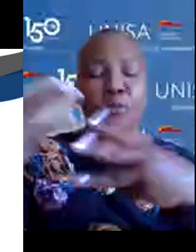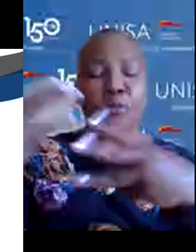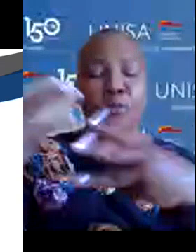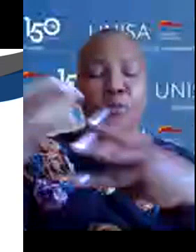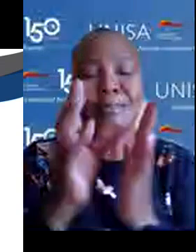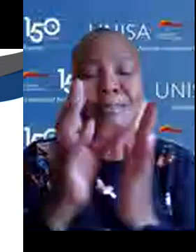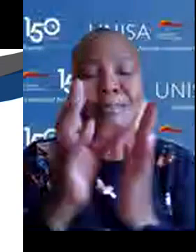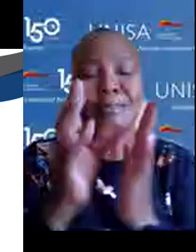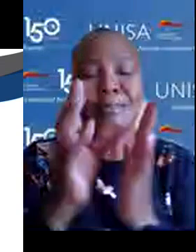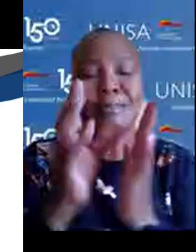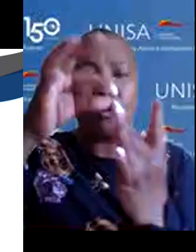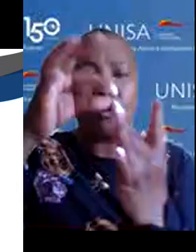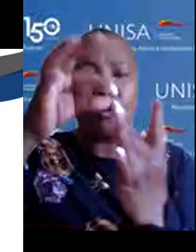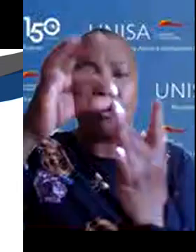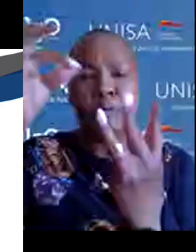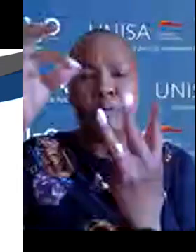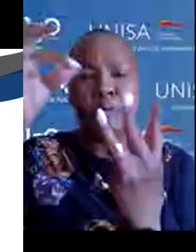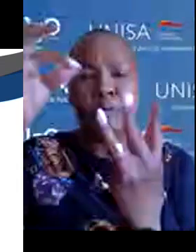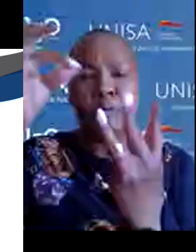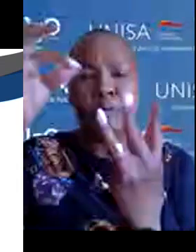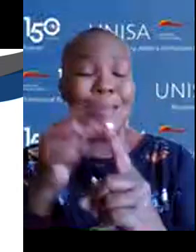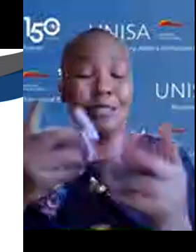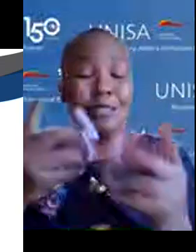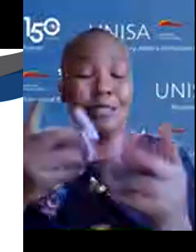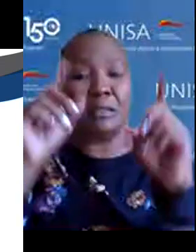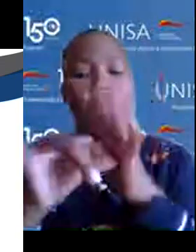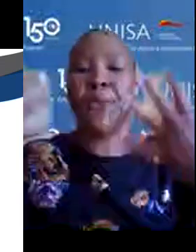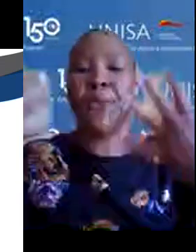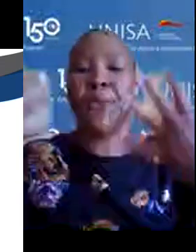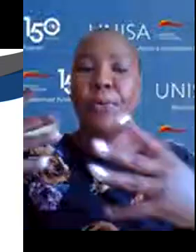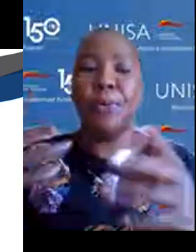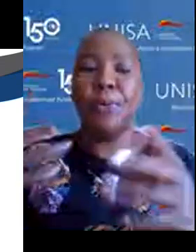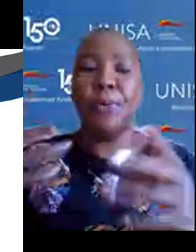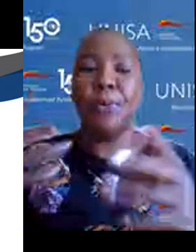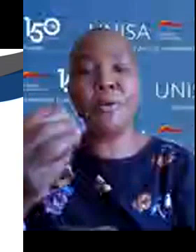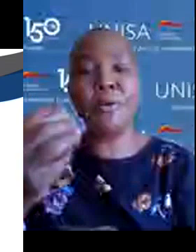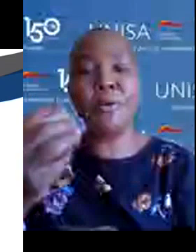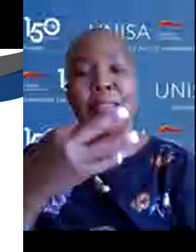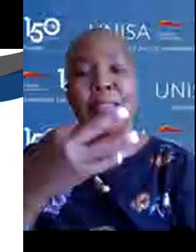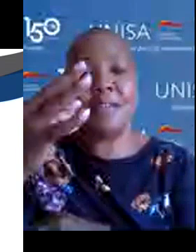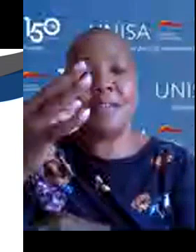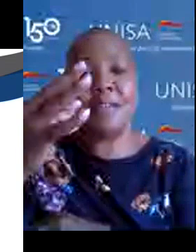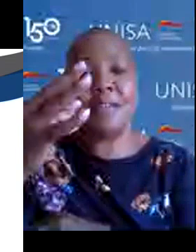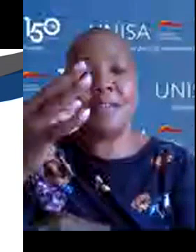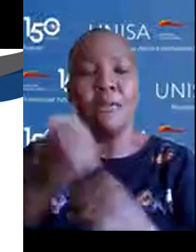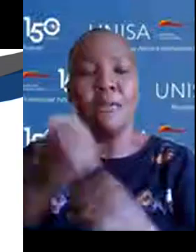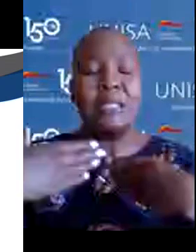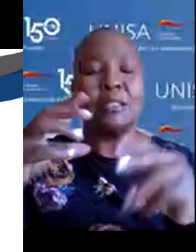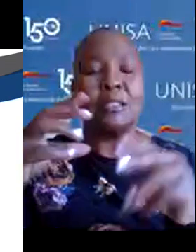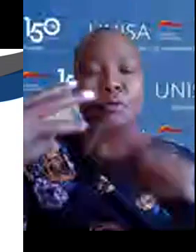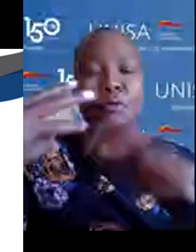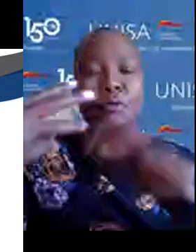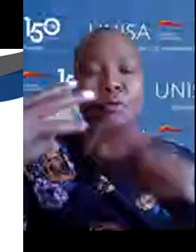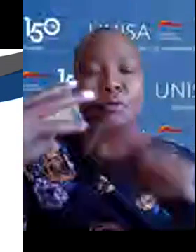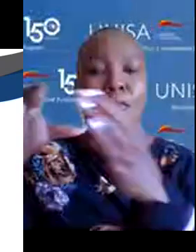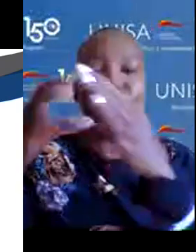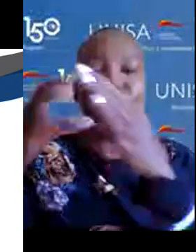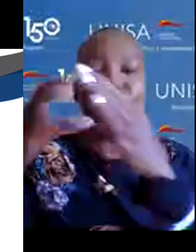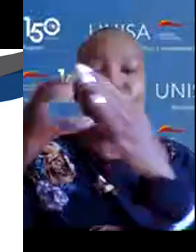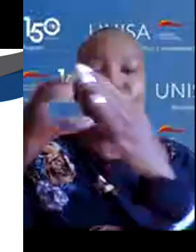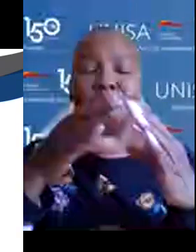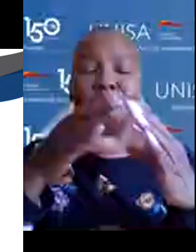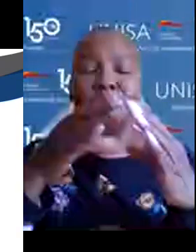after your third year, when you start working in groups, when you perhaps go for your masters. Most of that group work occurs in teams,